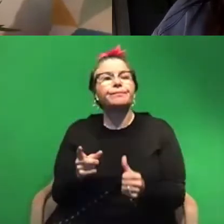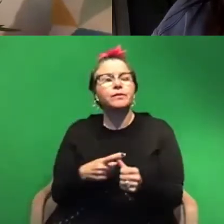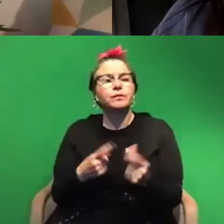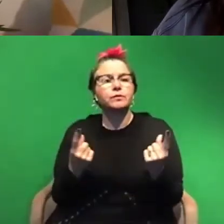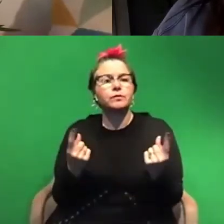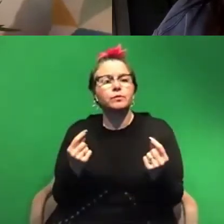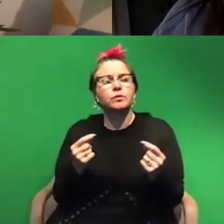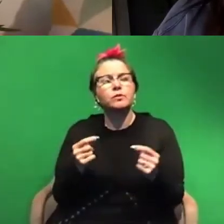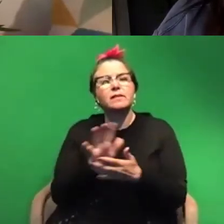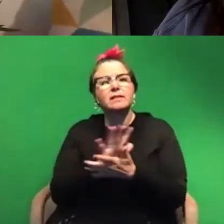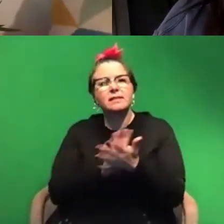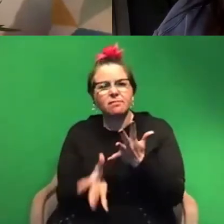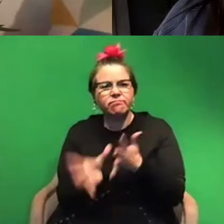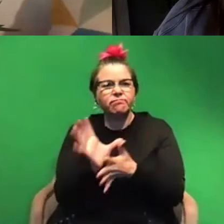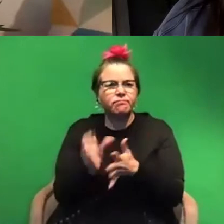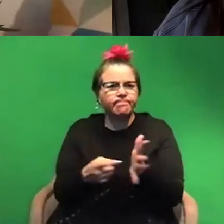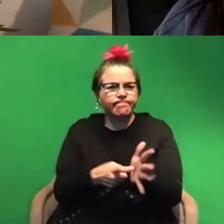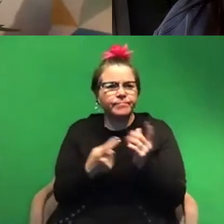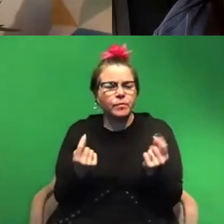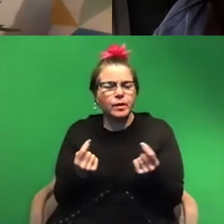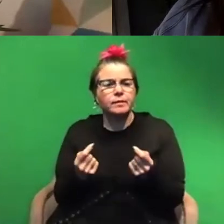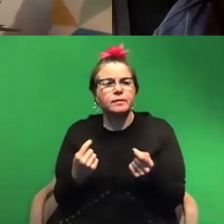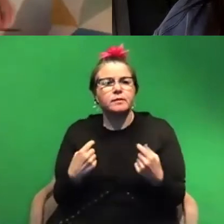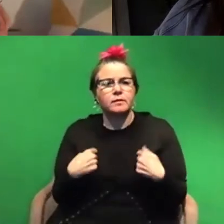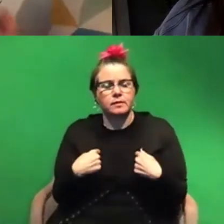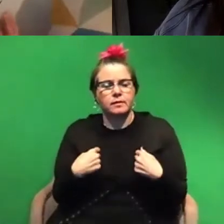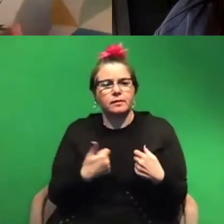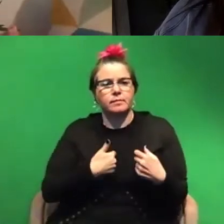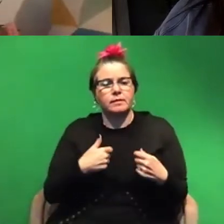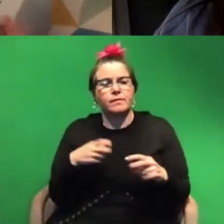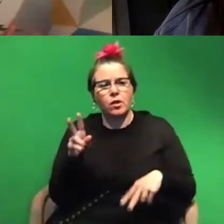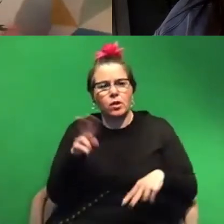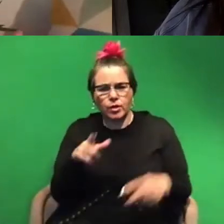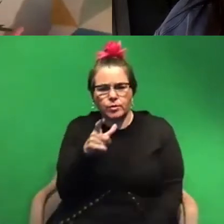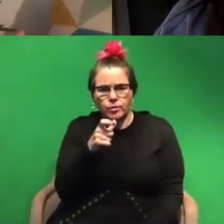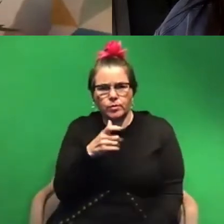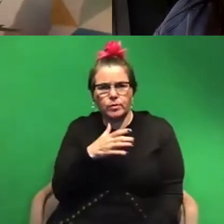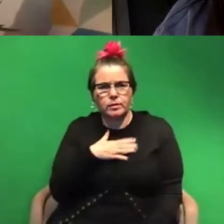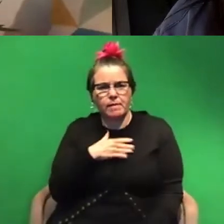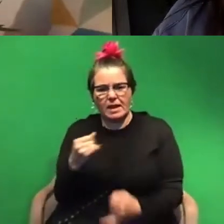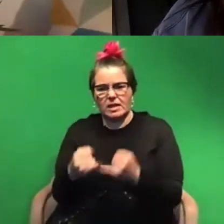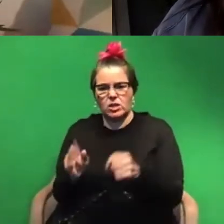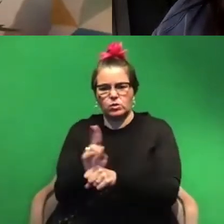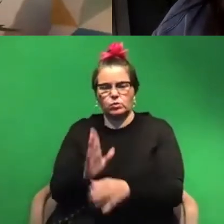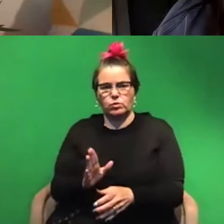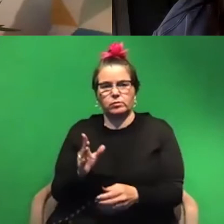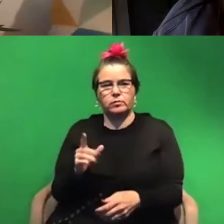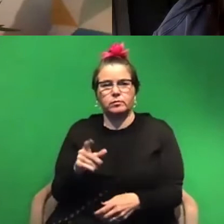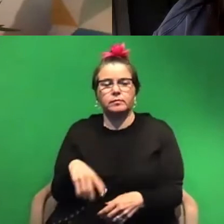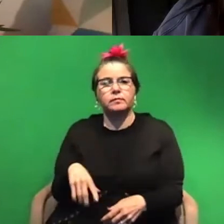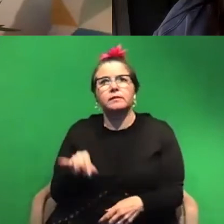design criteria. So I have to, for that reason, look at who is my end user, right? So if it's